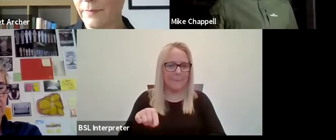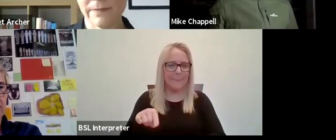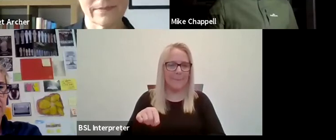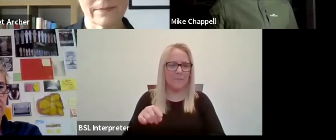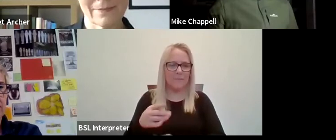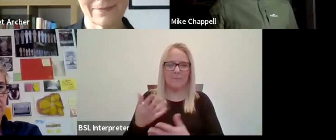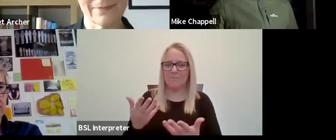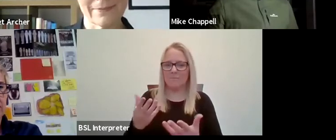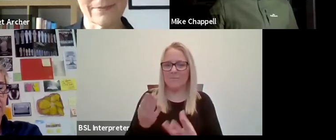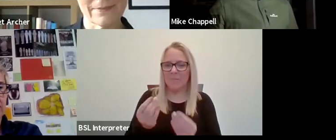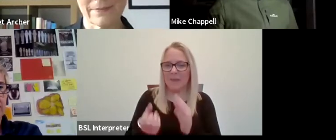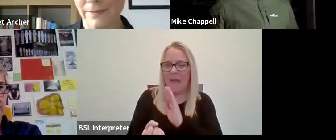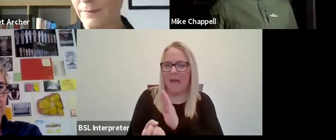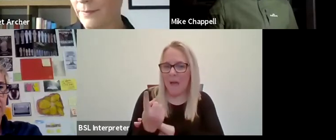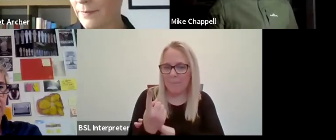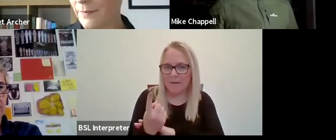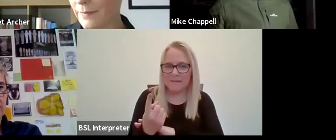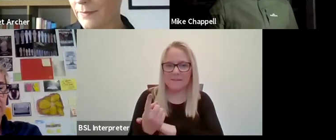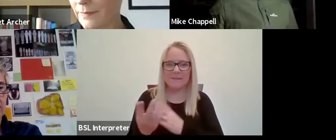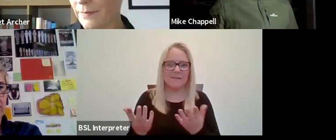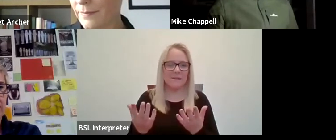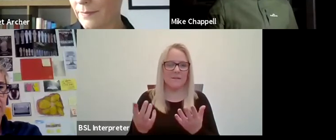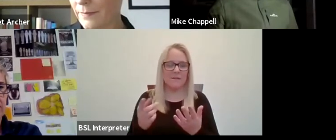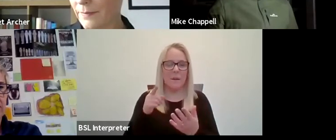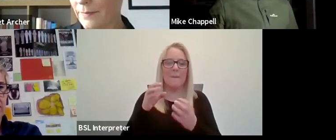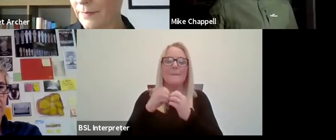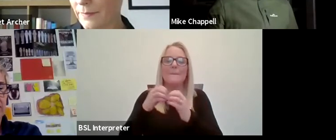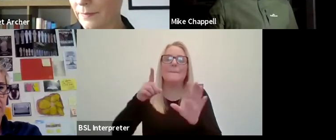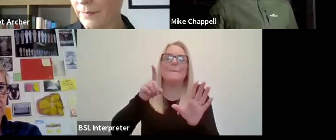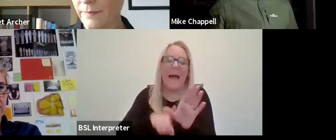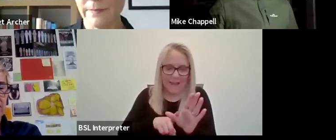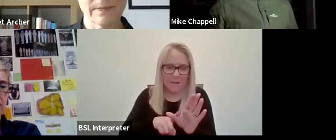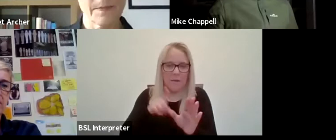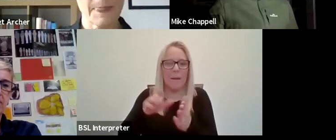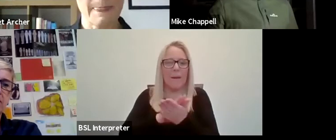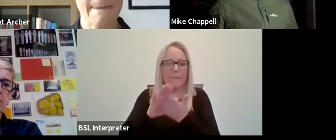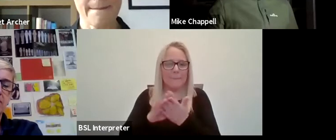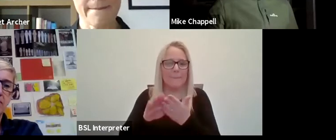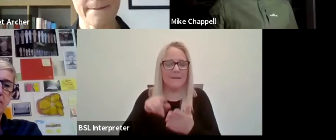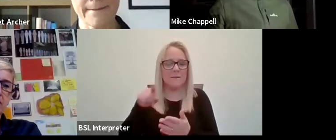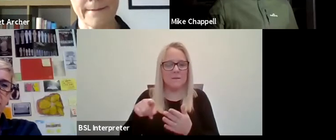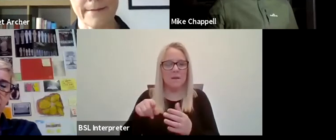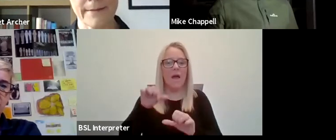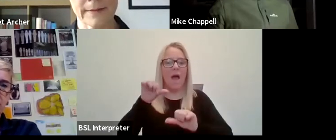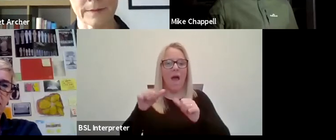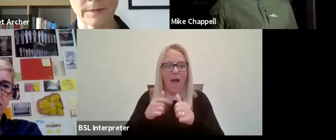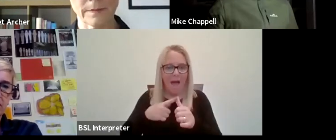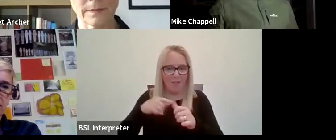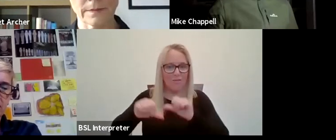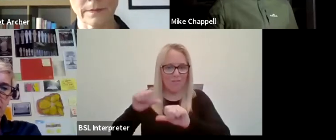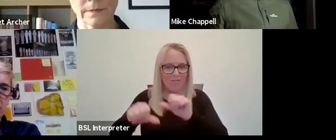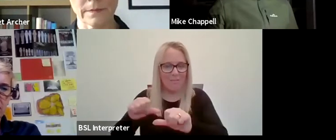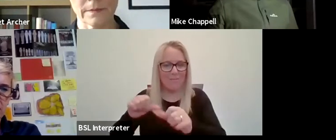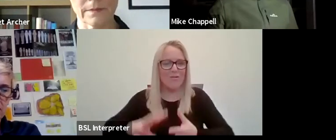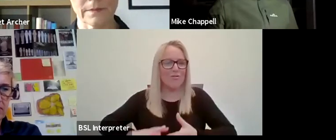by Janet, by Chris, or by the algorithm that is performing actions within a data set. So I think,